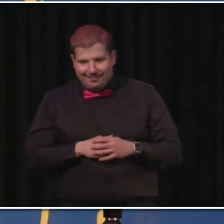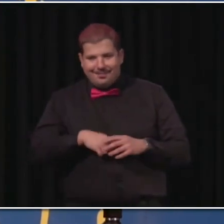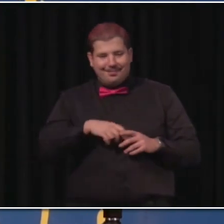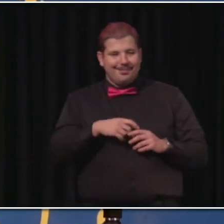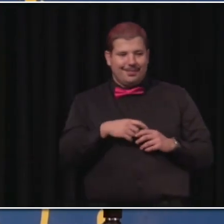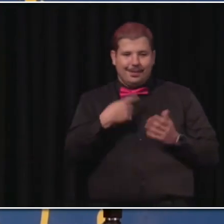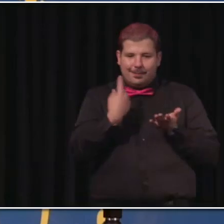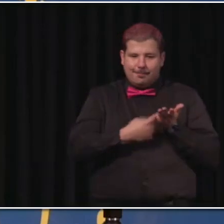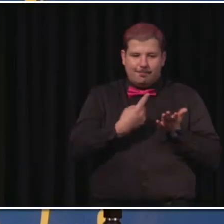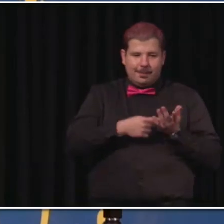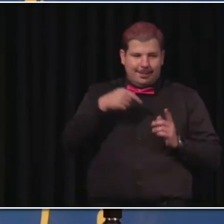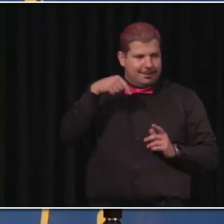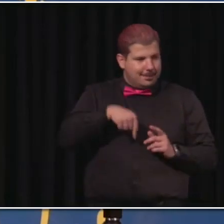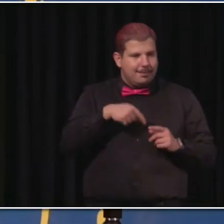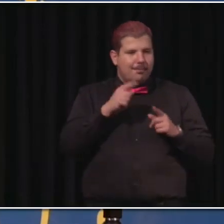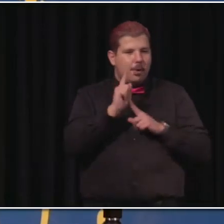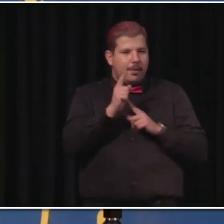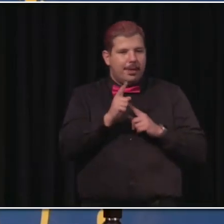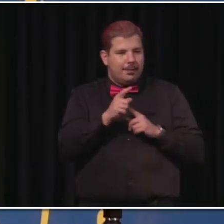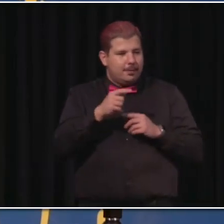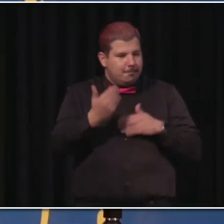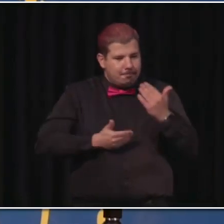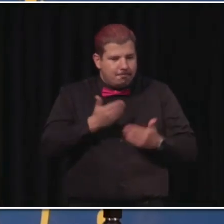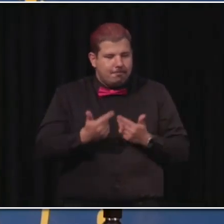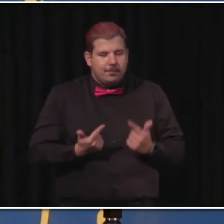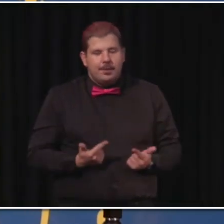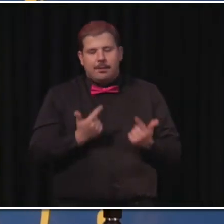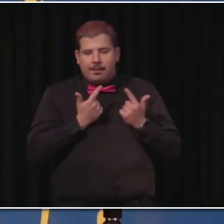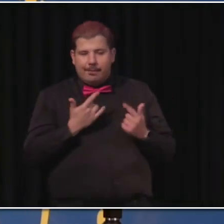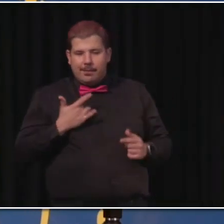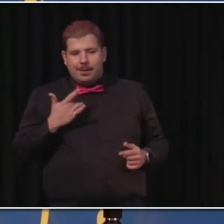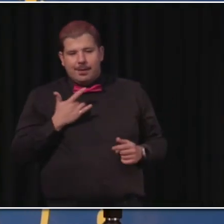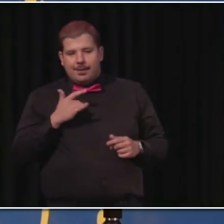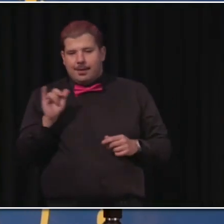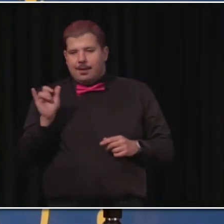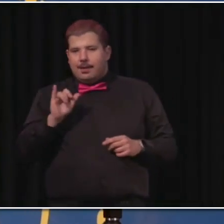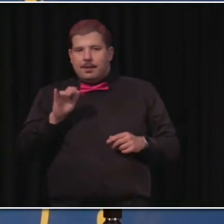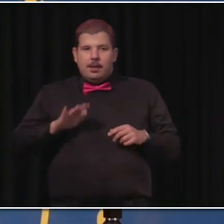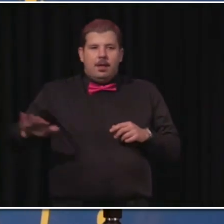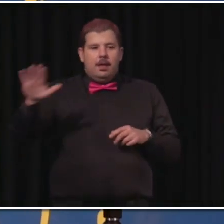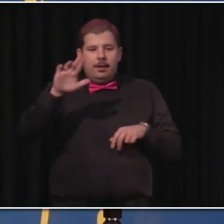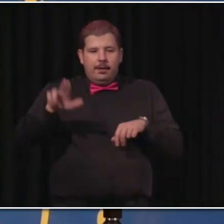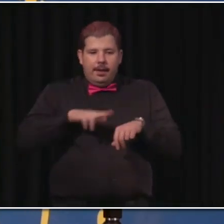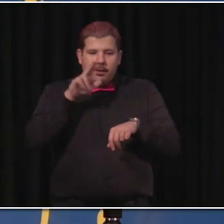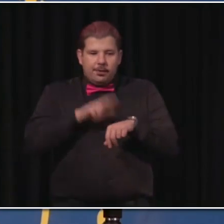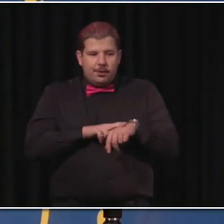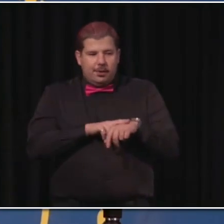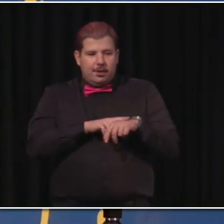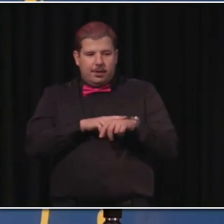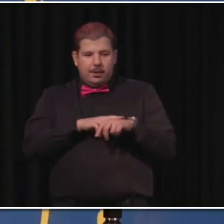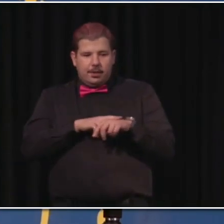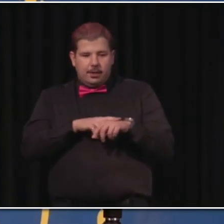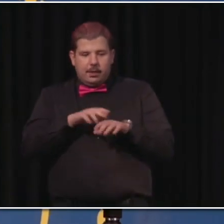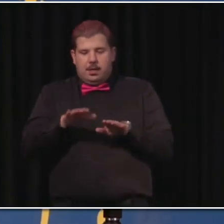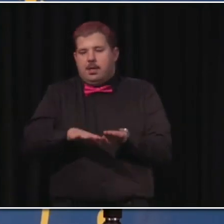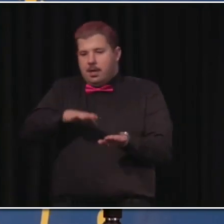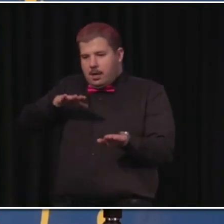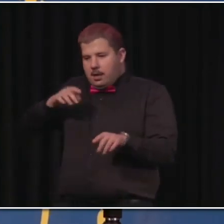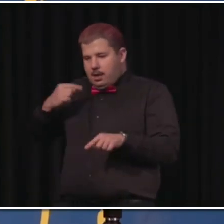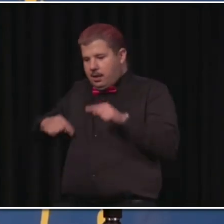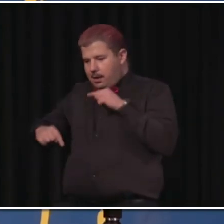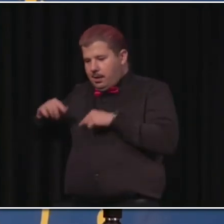this moment we're all living through, when it feels like our entire nation is taking a big step